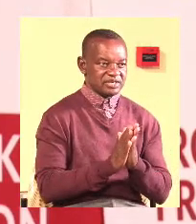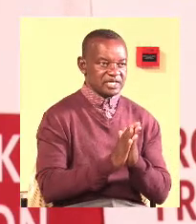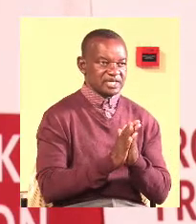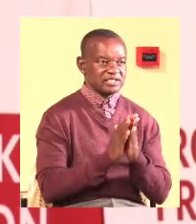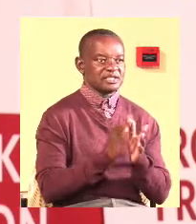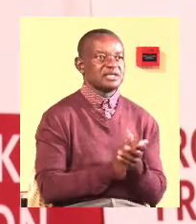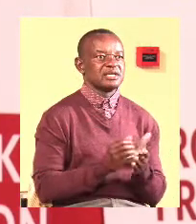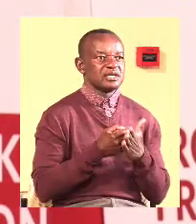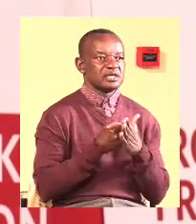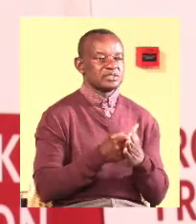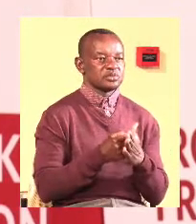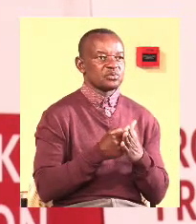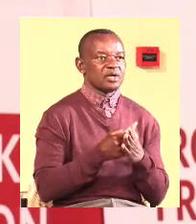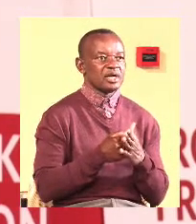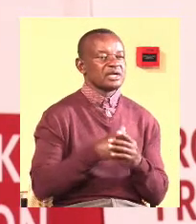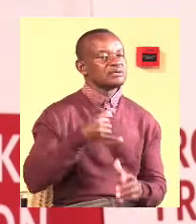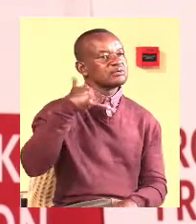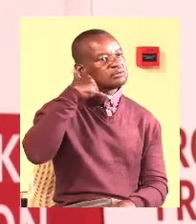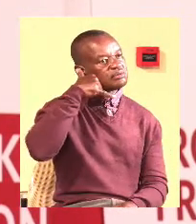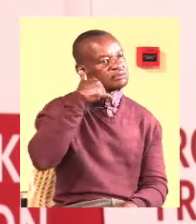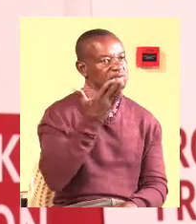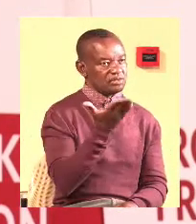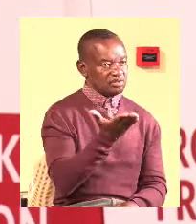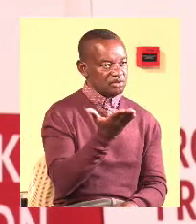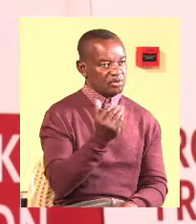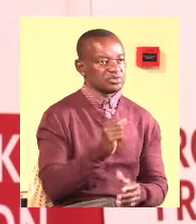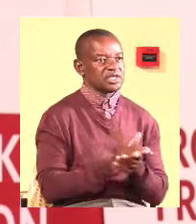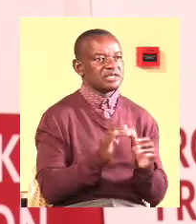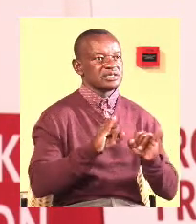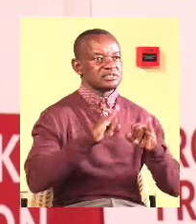so much and have a lovely day.